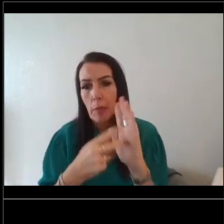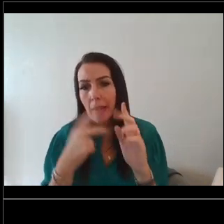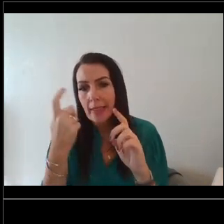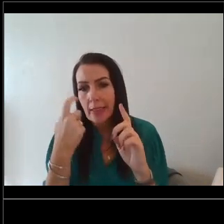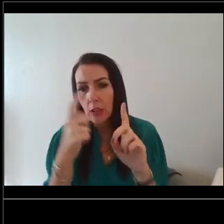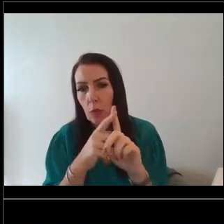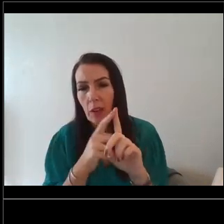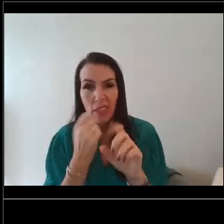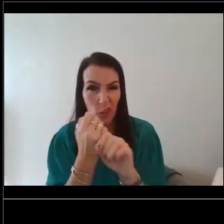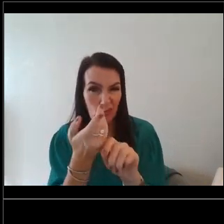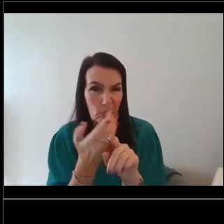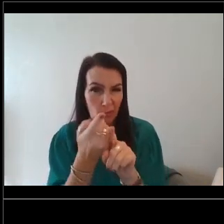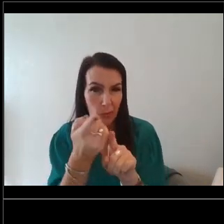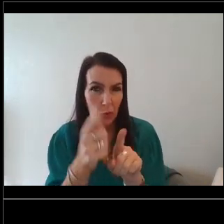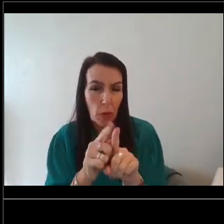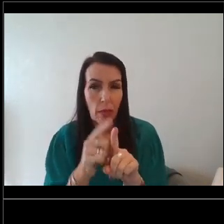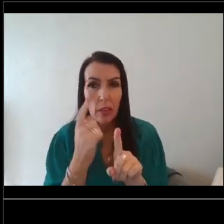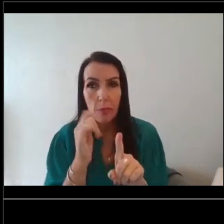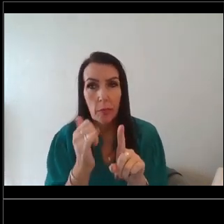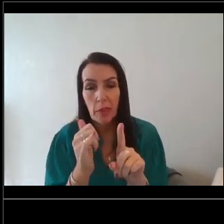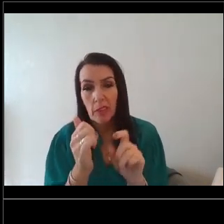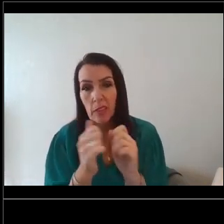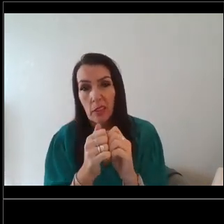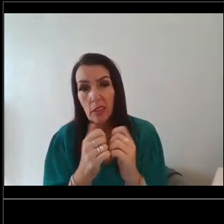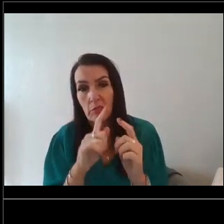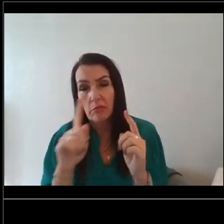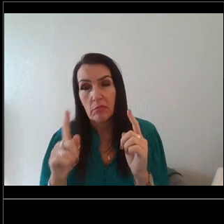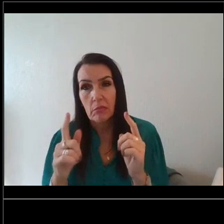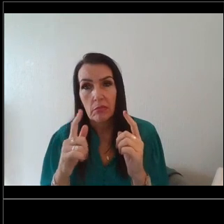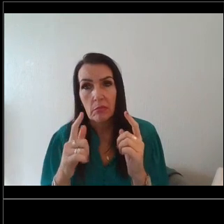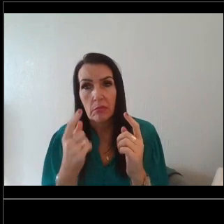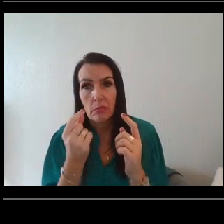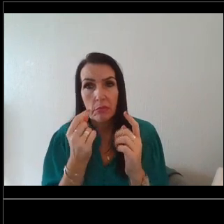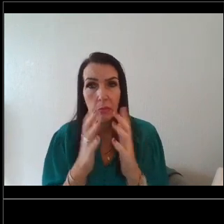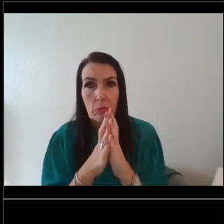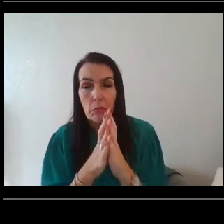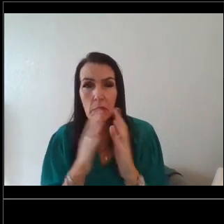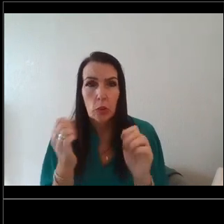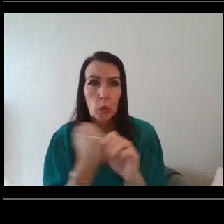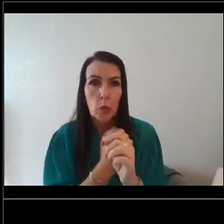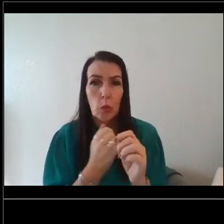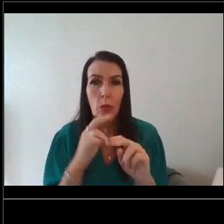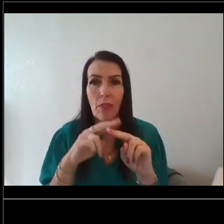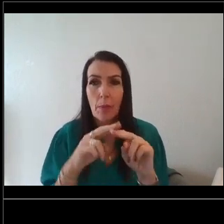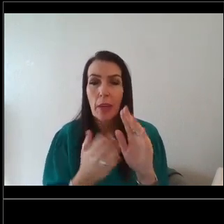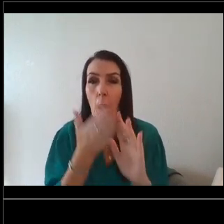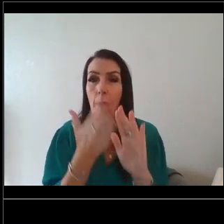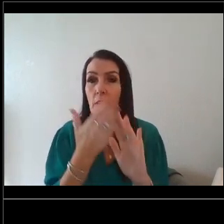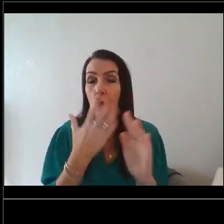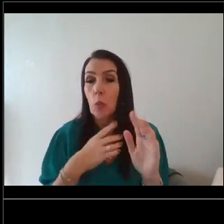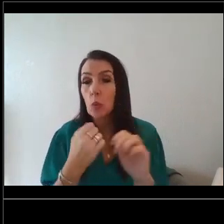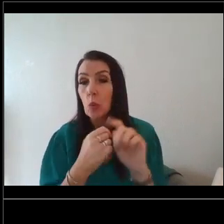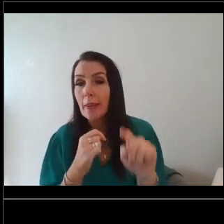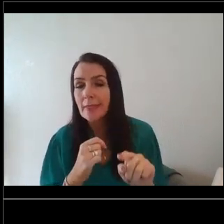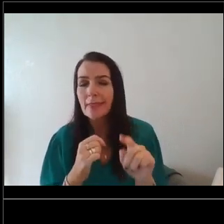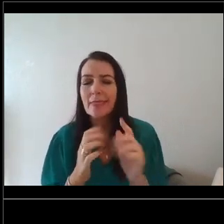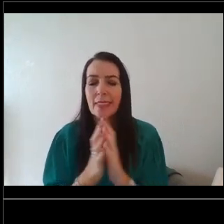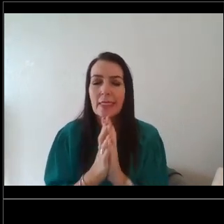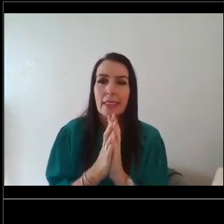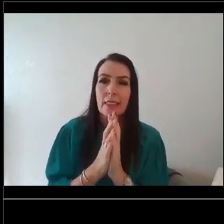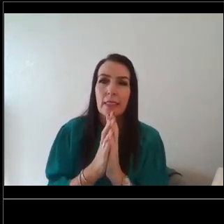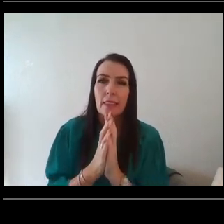that Gordon was just discussing as well that might make it not feasible necessarily to do those fabric upgrades that you'd want to do. So in terms